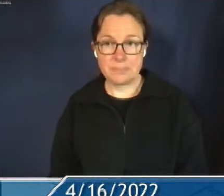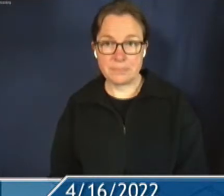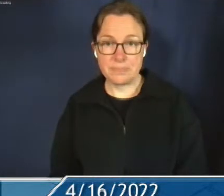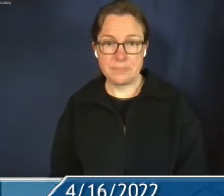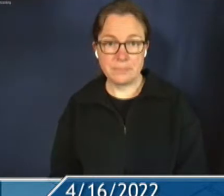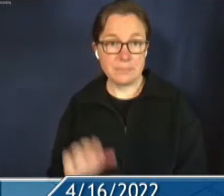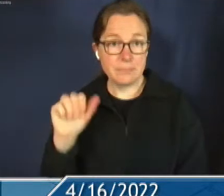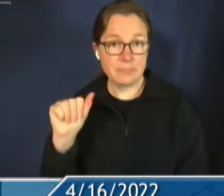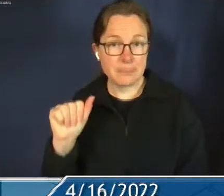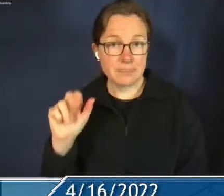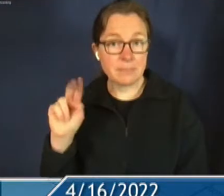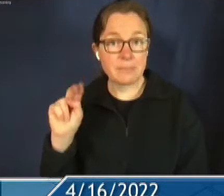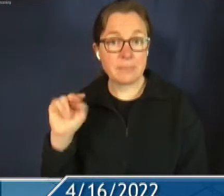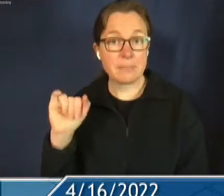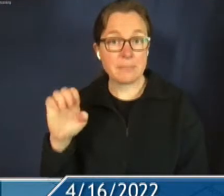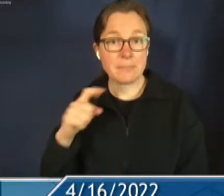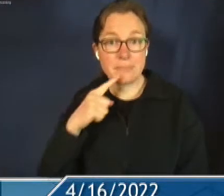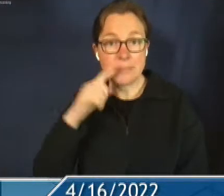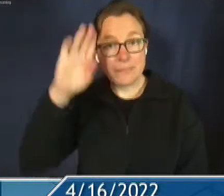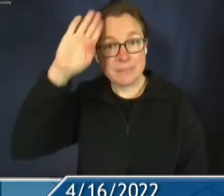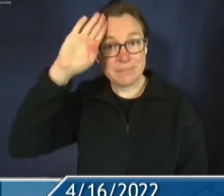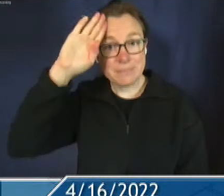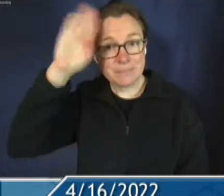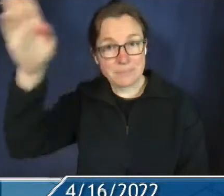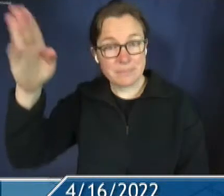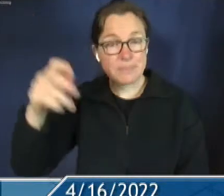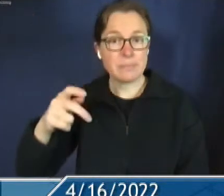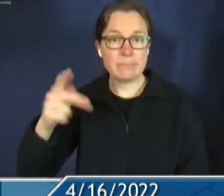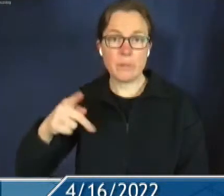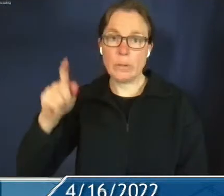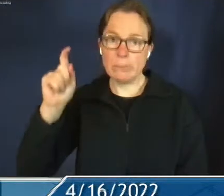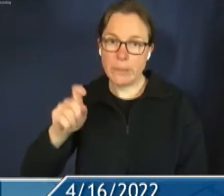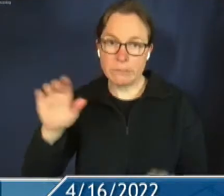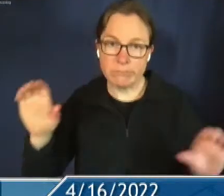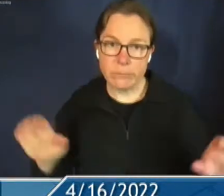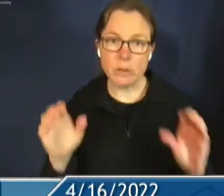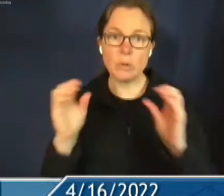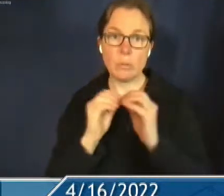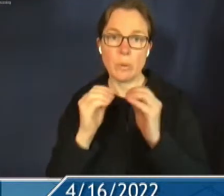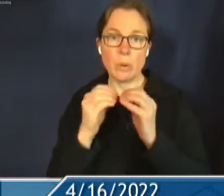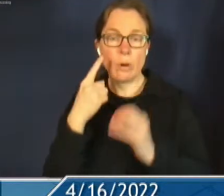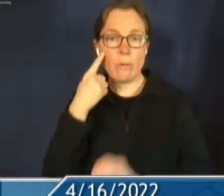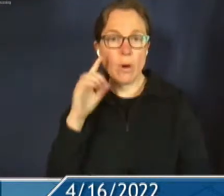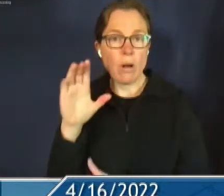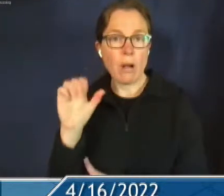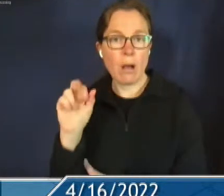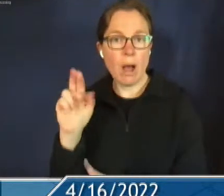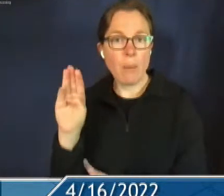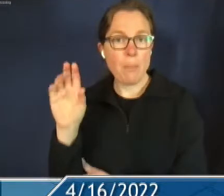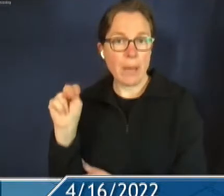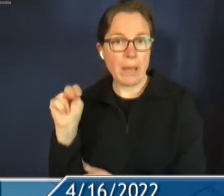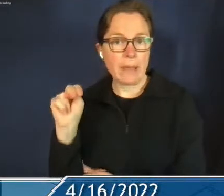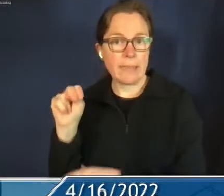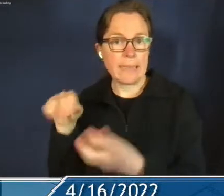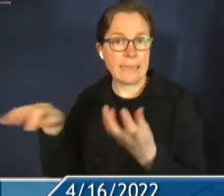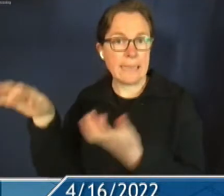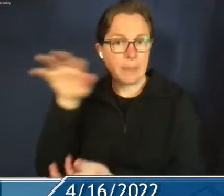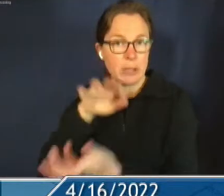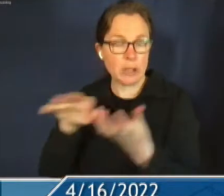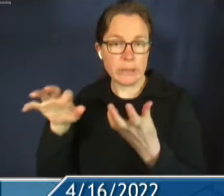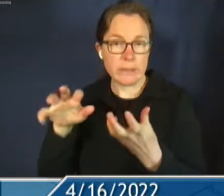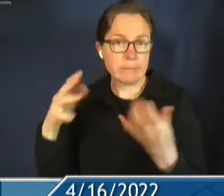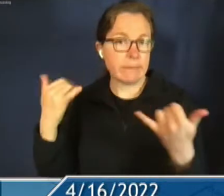Hi, my name is Annie Capistani. Portland needs to do more regarding carbon emissions. It is too late for small steps. We need